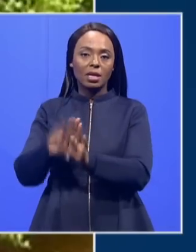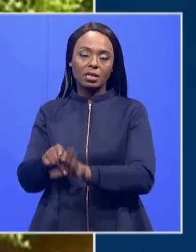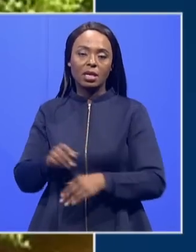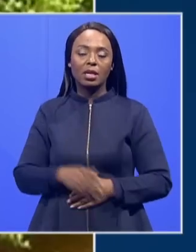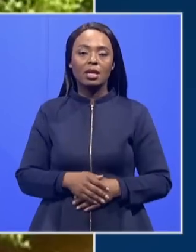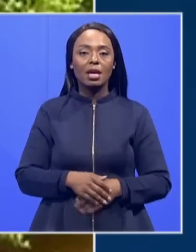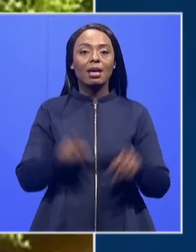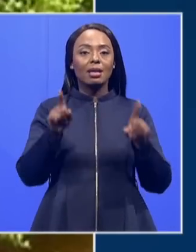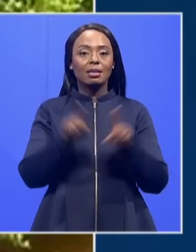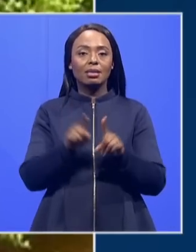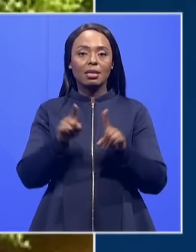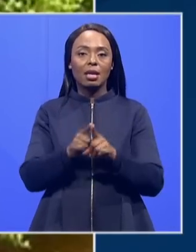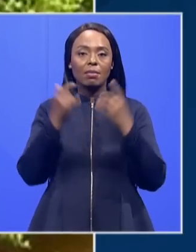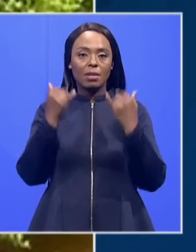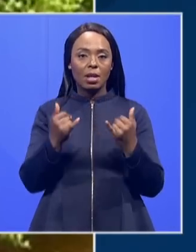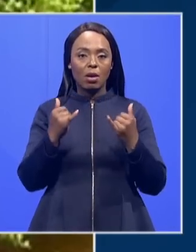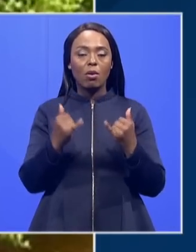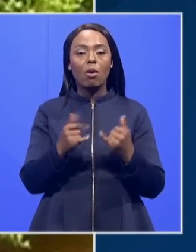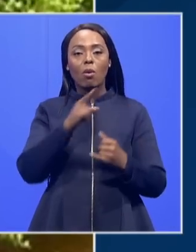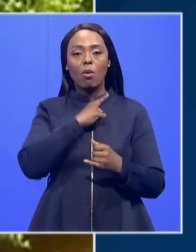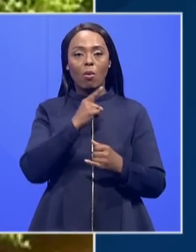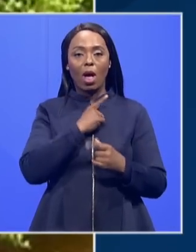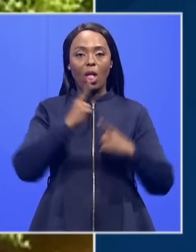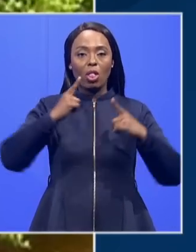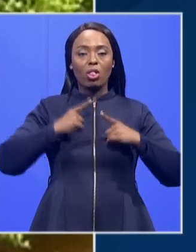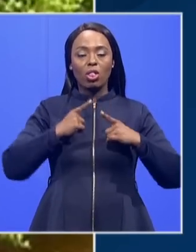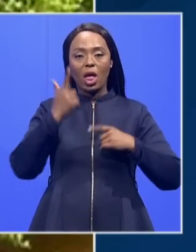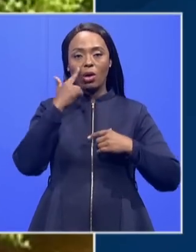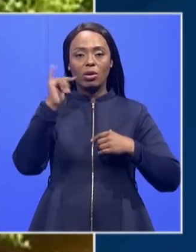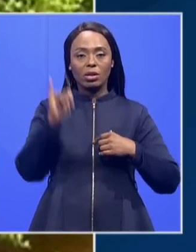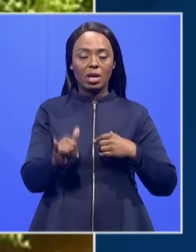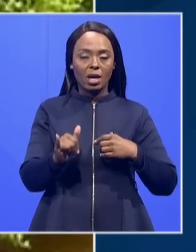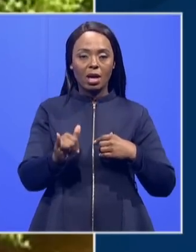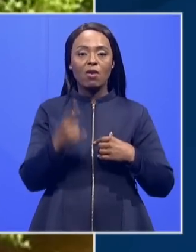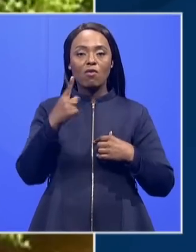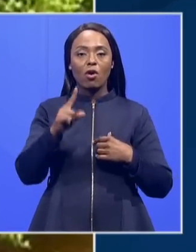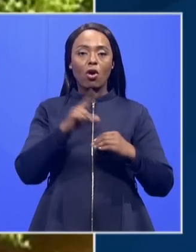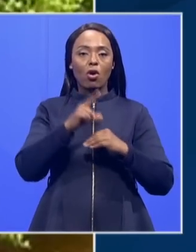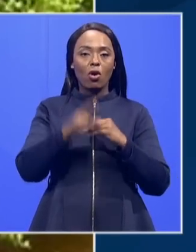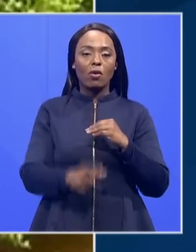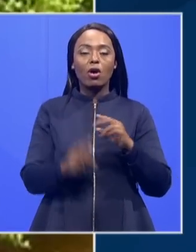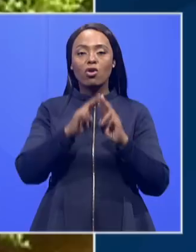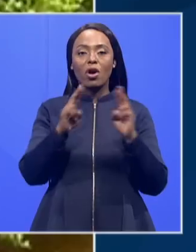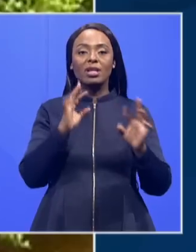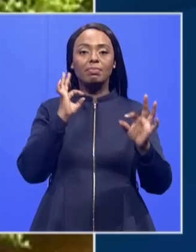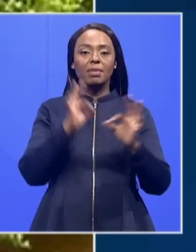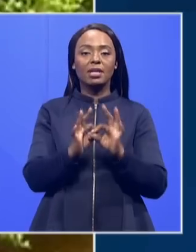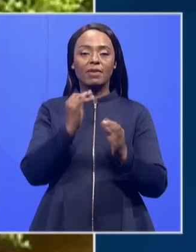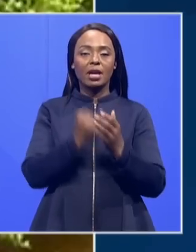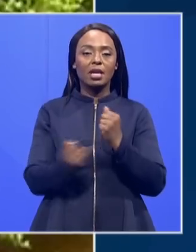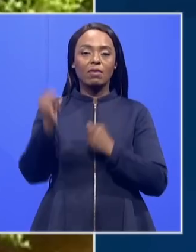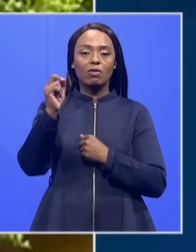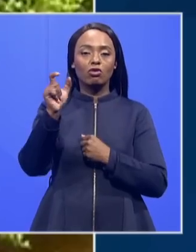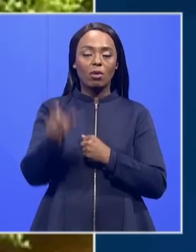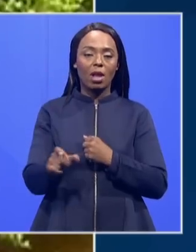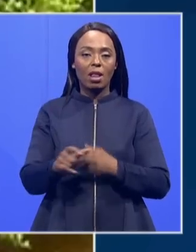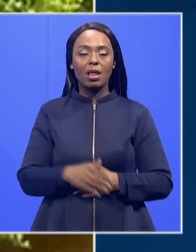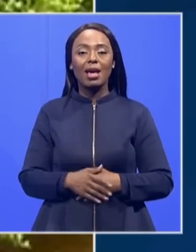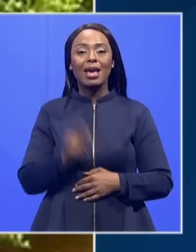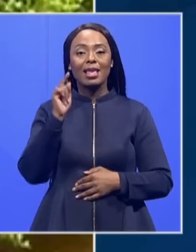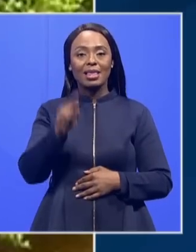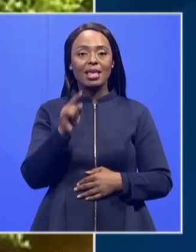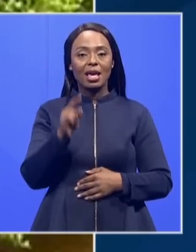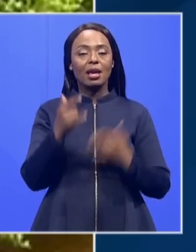The immunities are for the conference and not for specific individuals. They are meant to protect